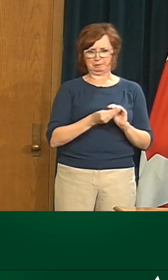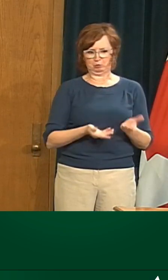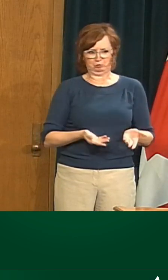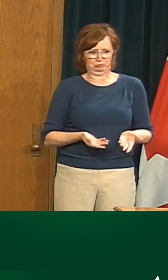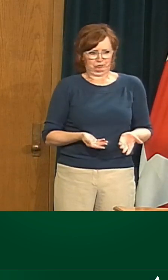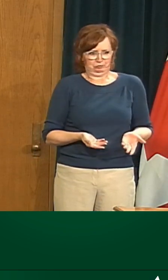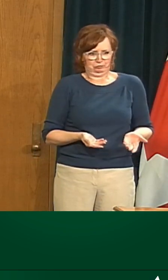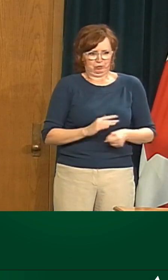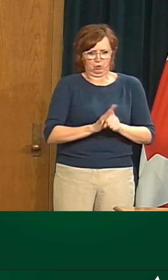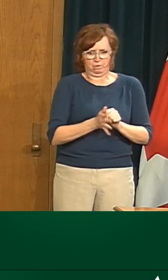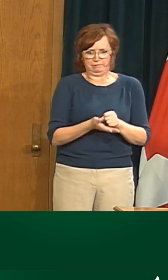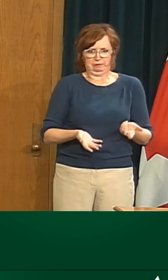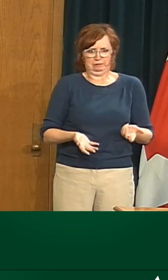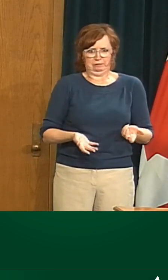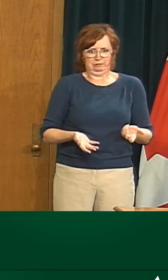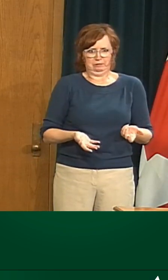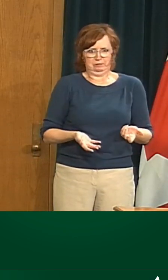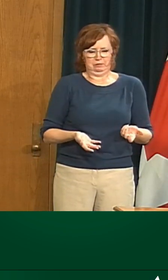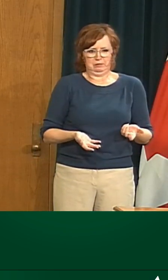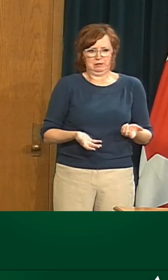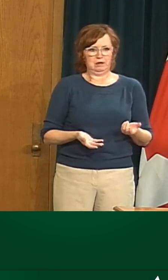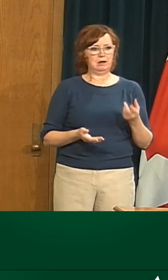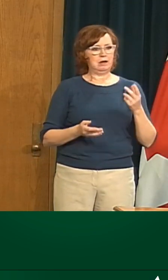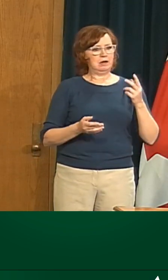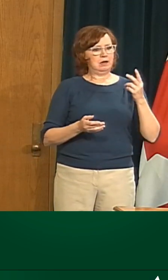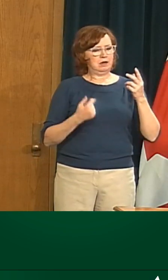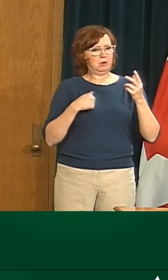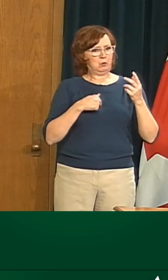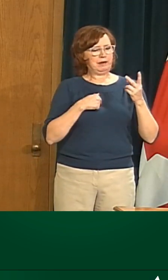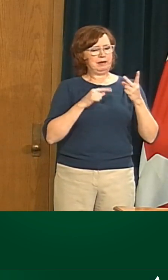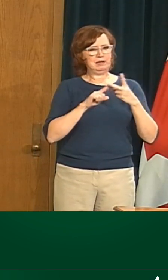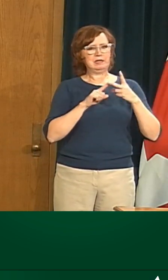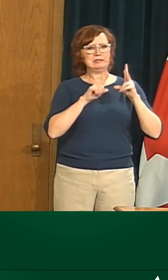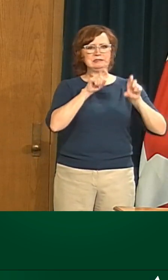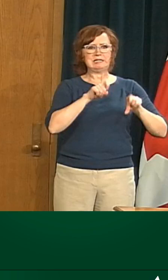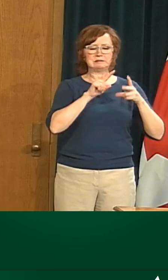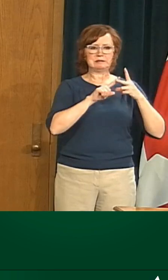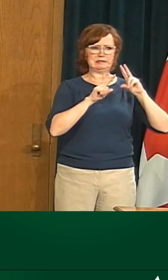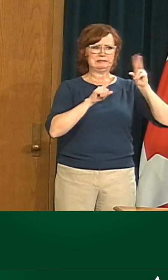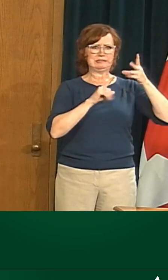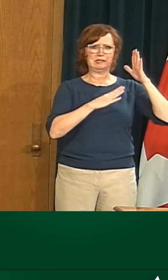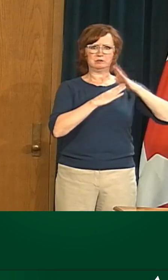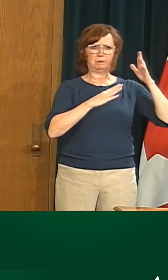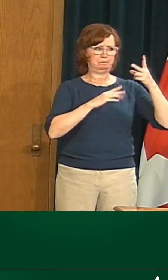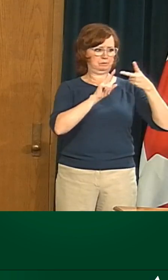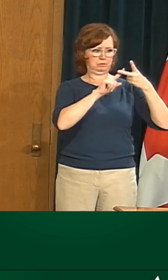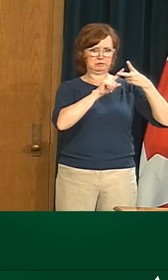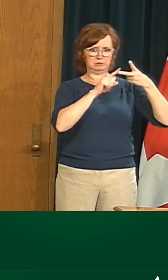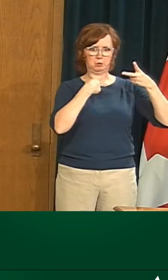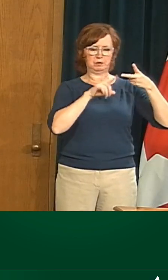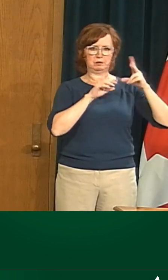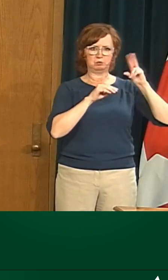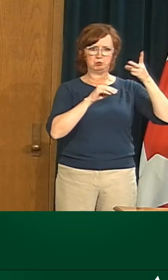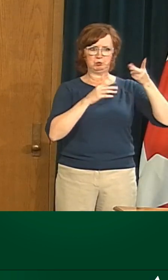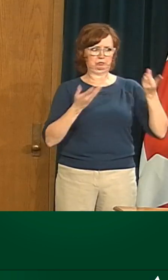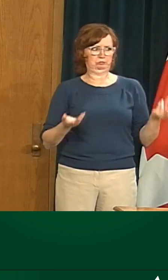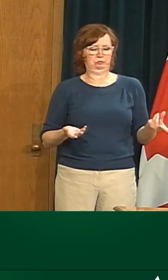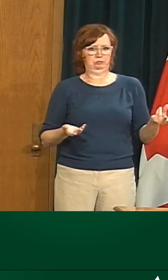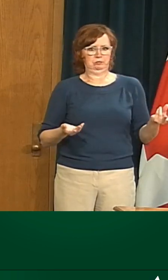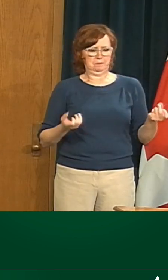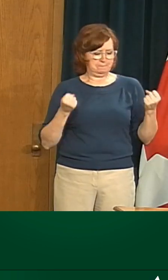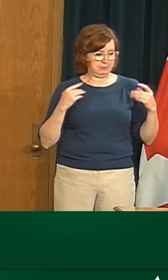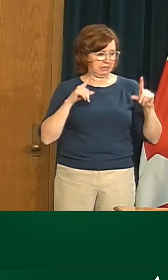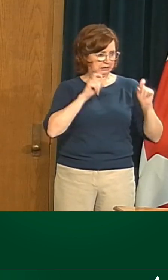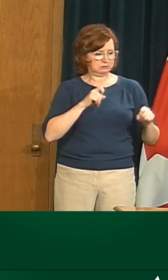of testing in Canada. And we should also note that Canada has some of the highest testing rates in the world. Canada has done very well when it comes